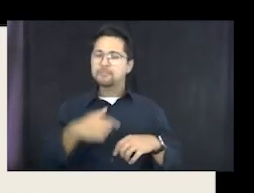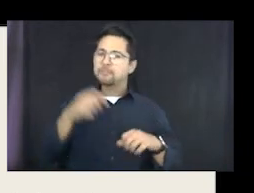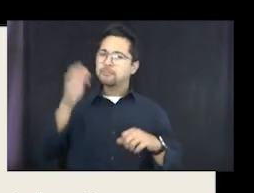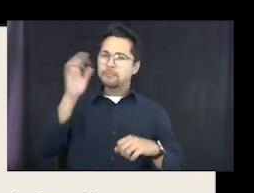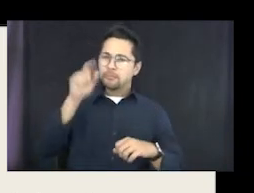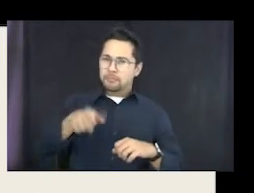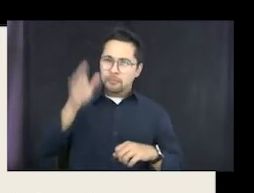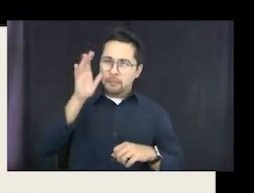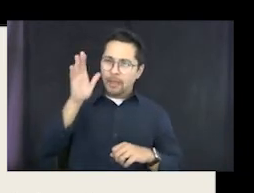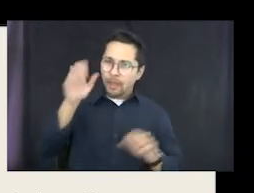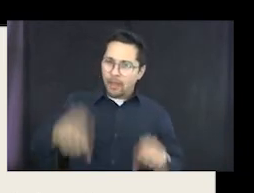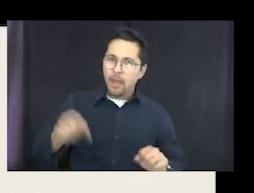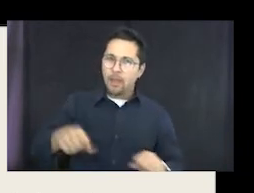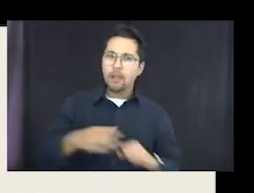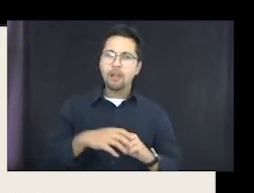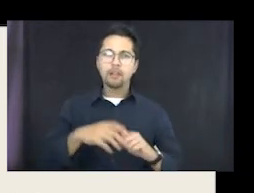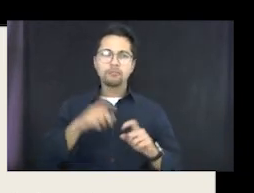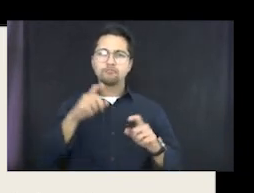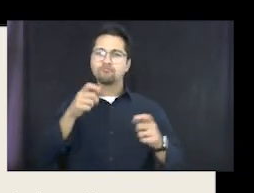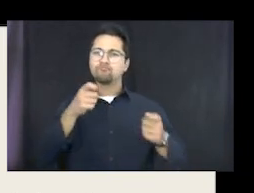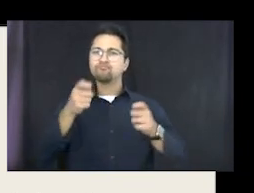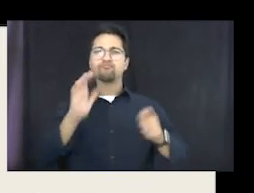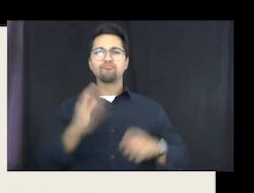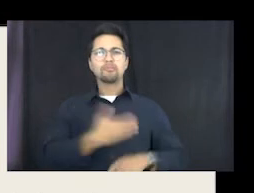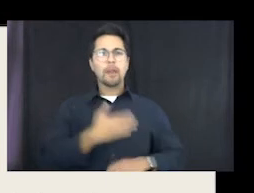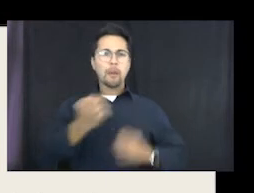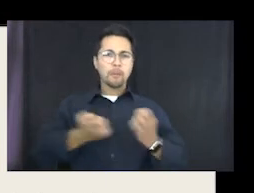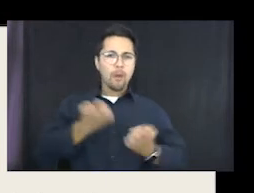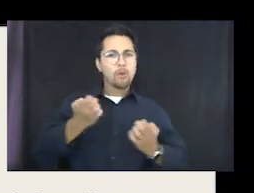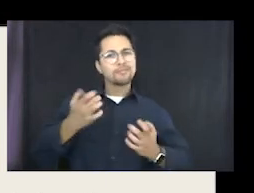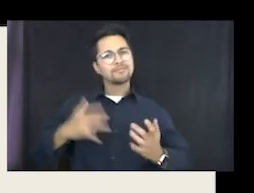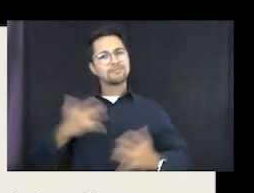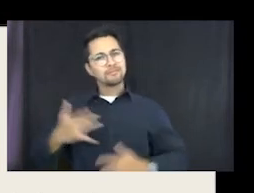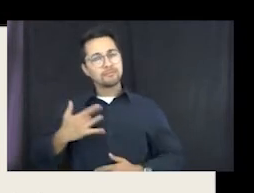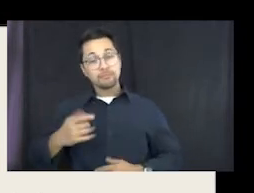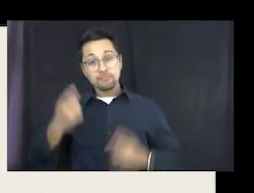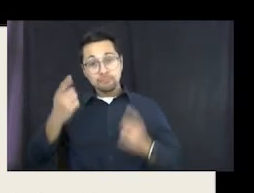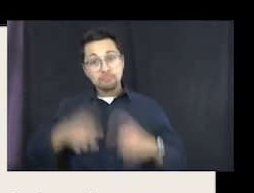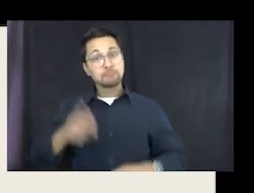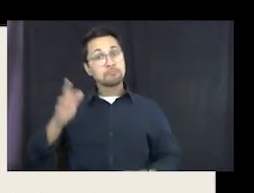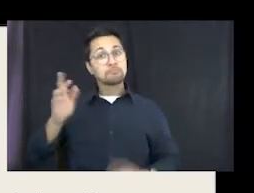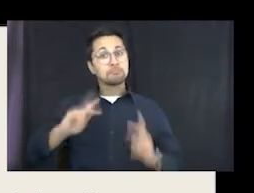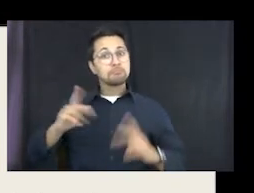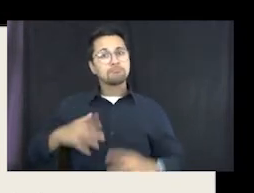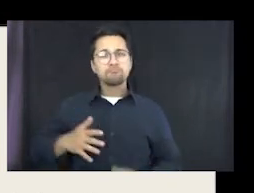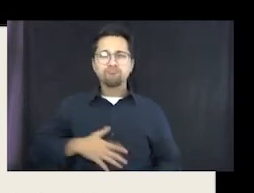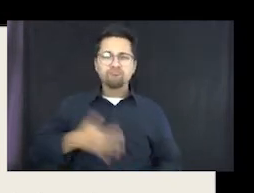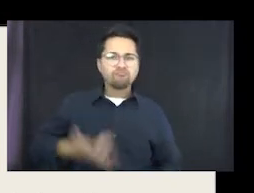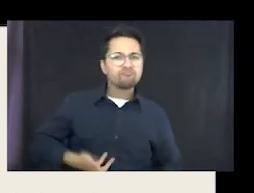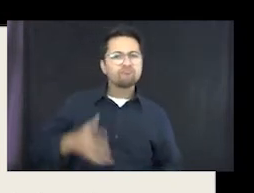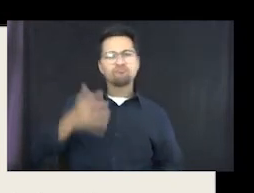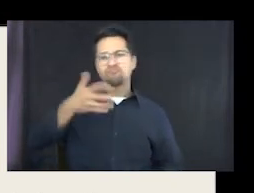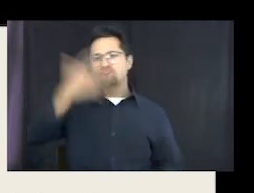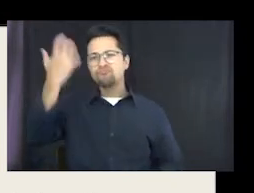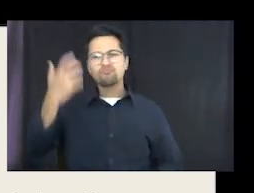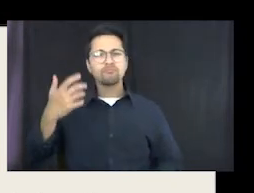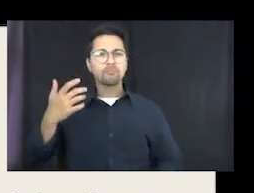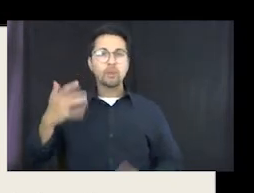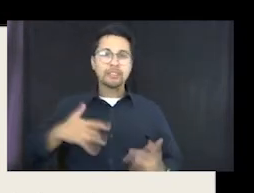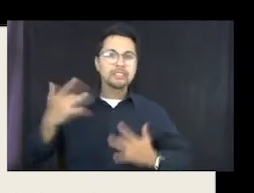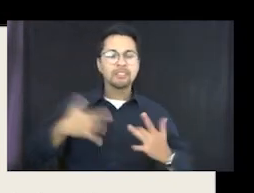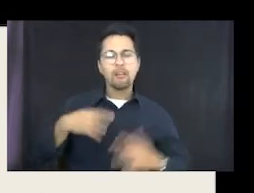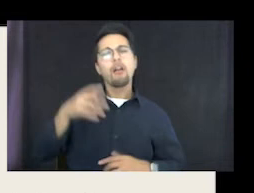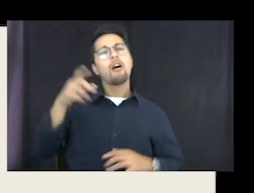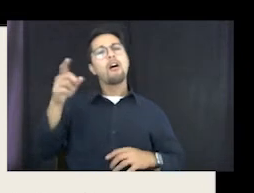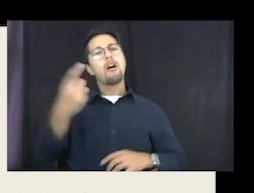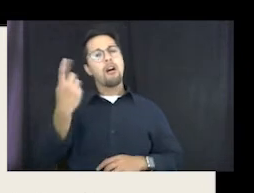able to manage our emotions and feelings. When people get mad, frustrated, upset, or overly excited, they almost always have